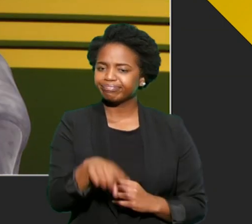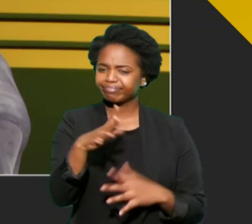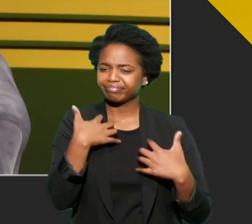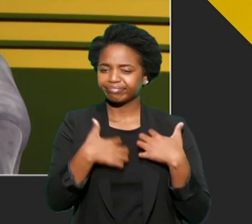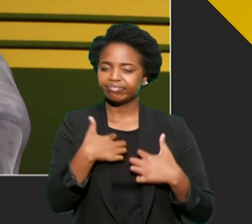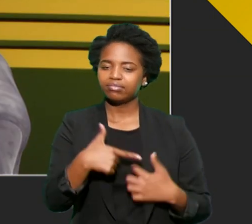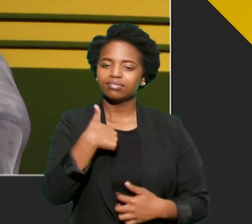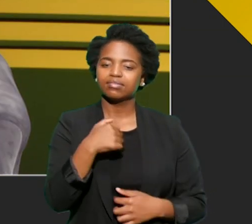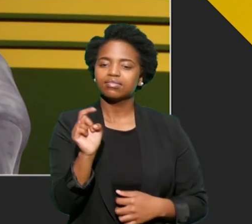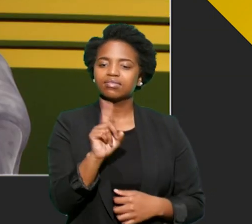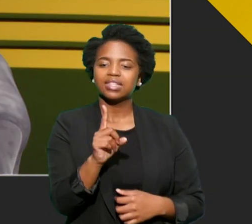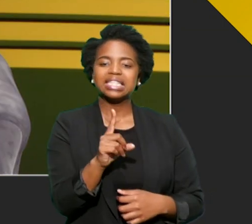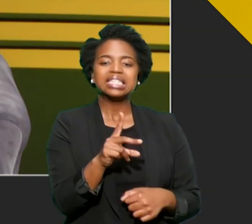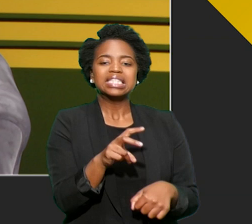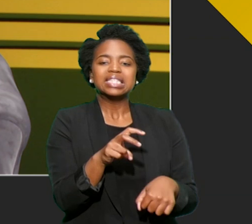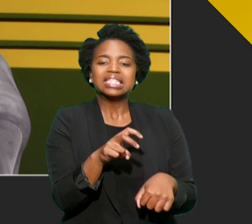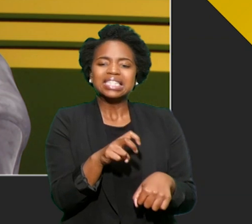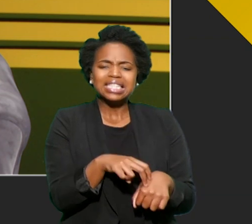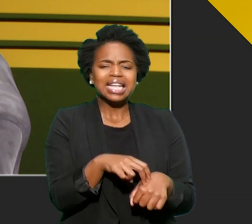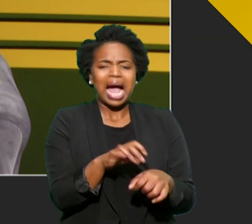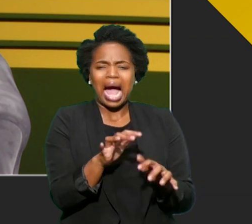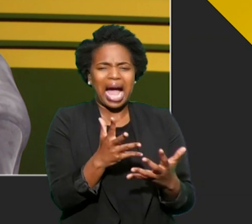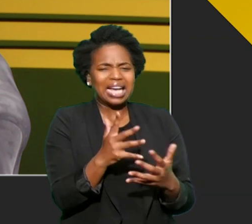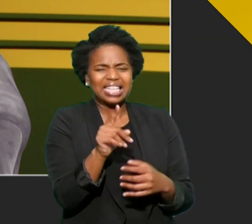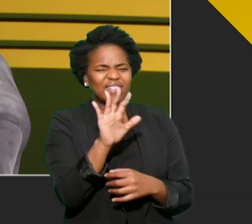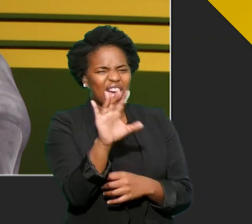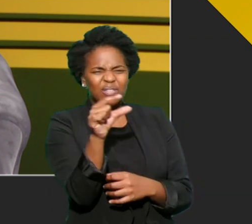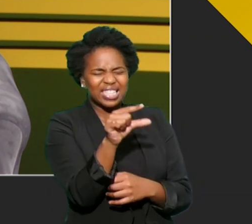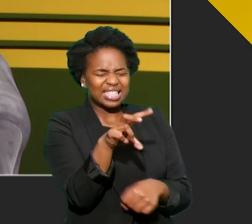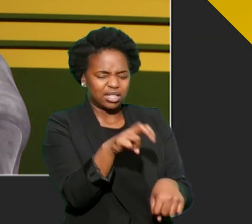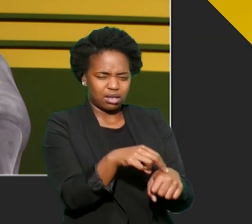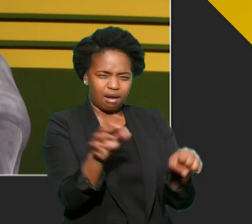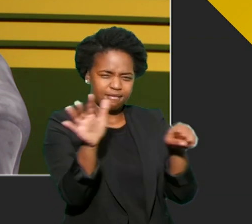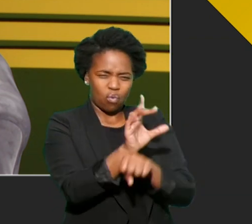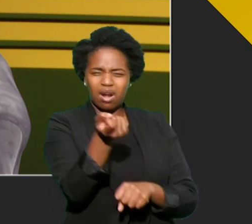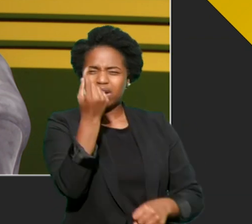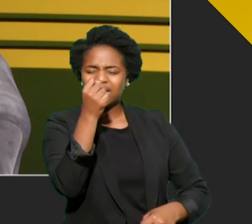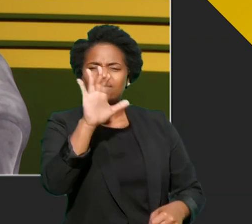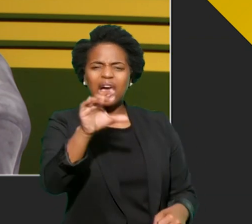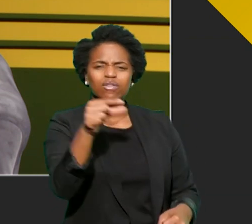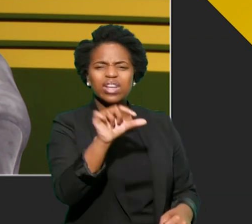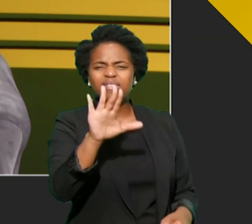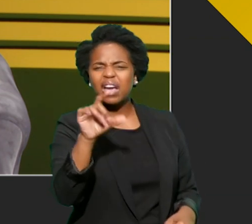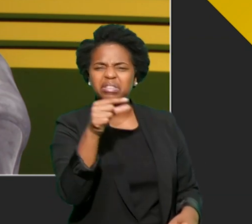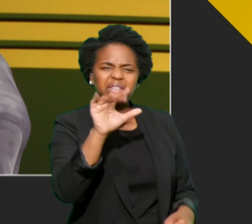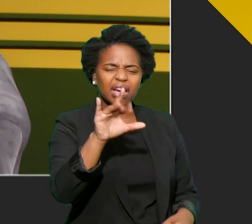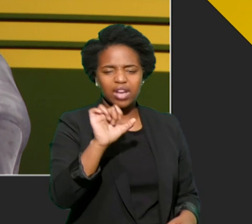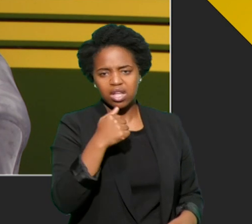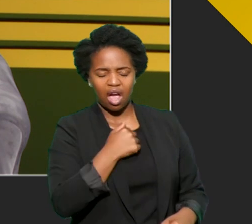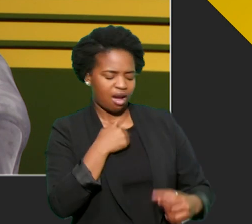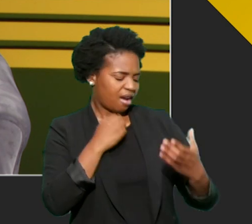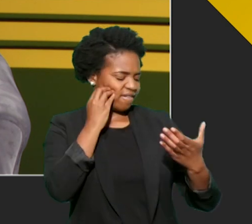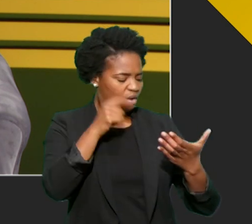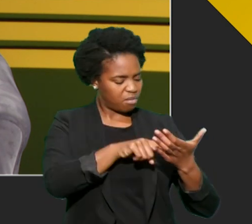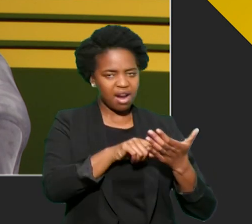for me, we need to also get an understanding on 5G, because every day, yeah, my phone has got